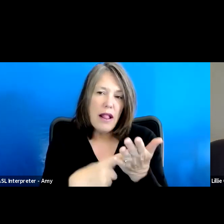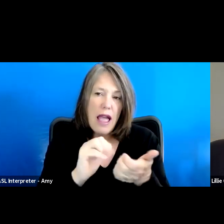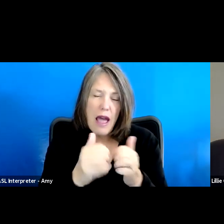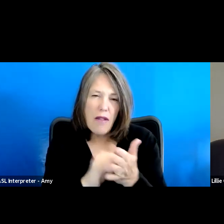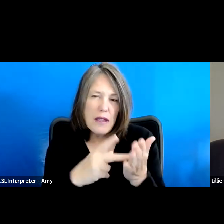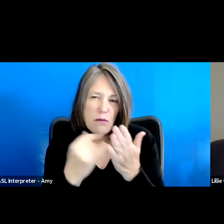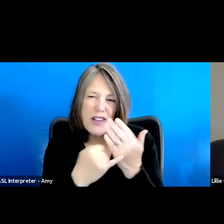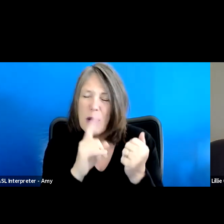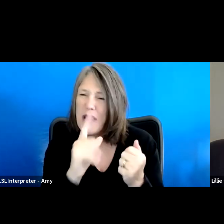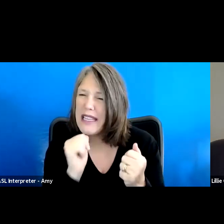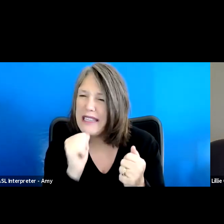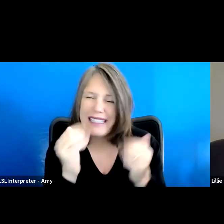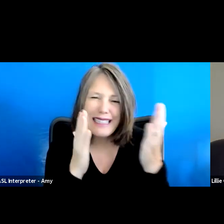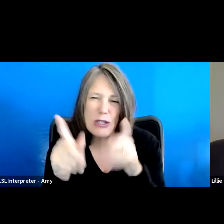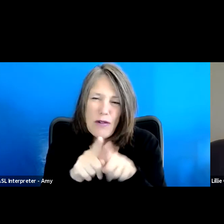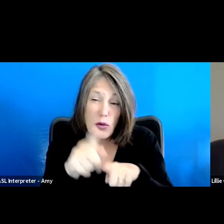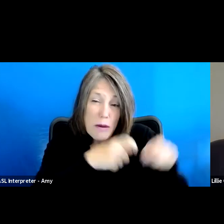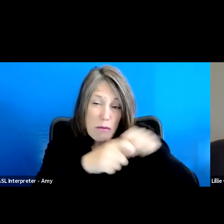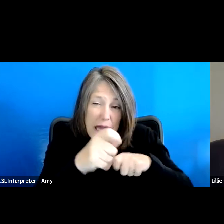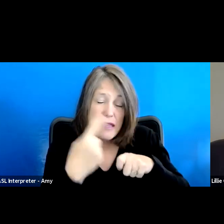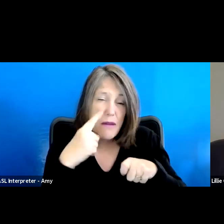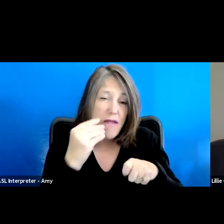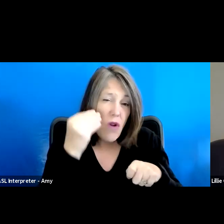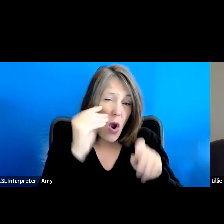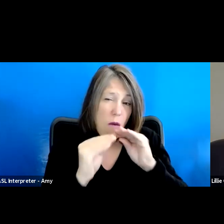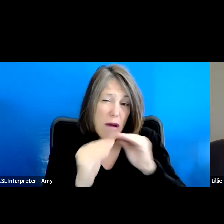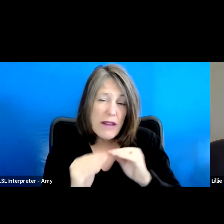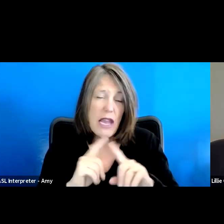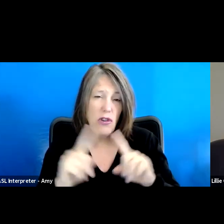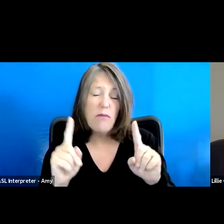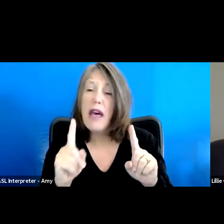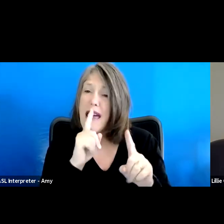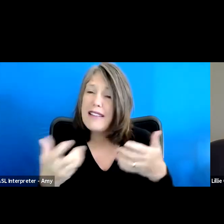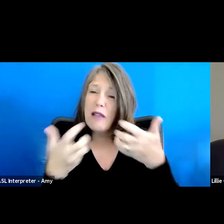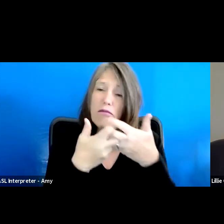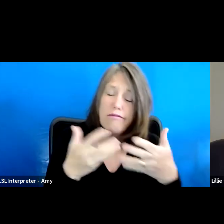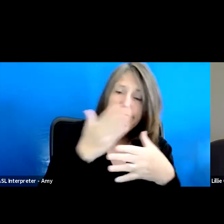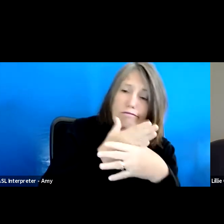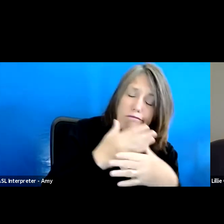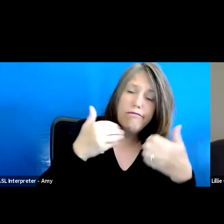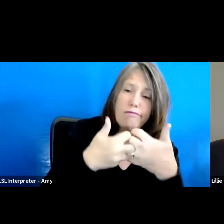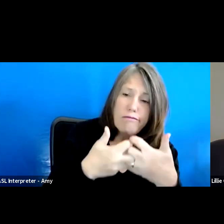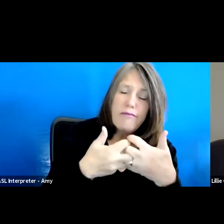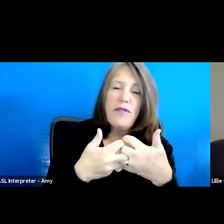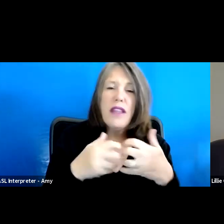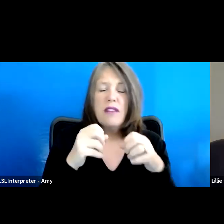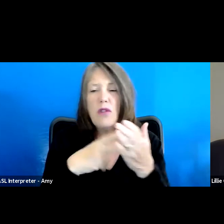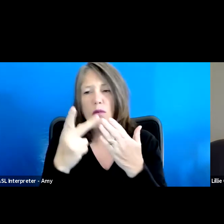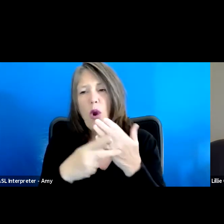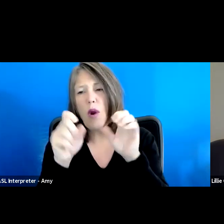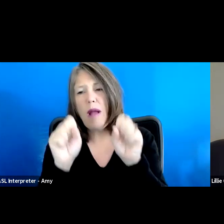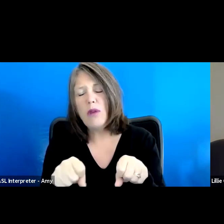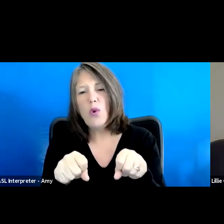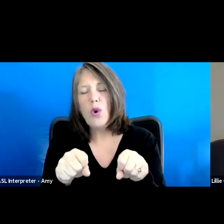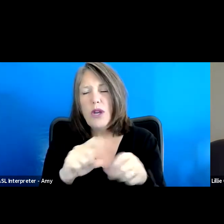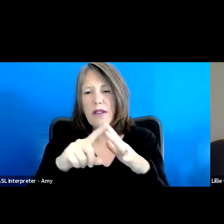doesn't really serve as a replacement for a home modification, but as a complement, as a a program that you could potentially start